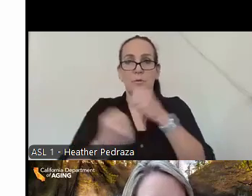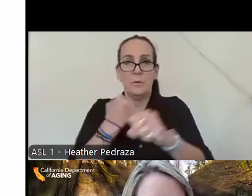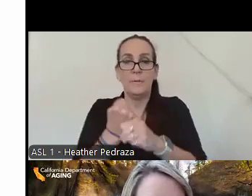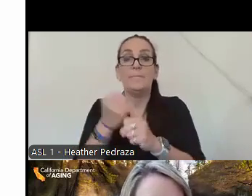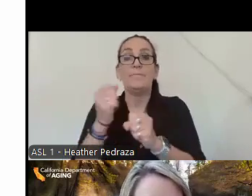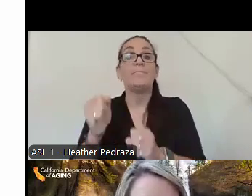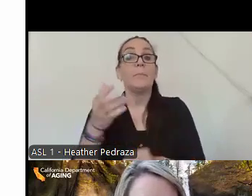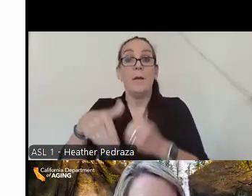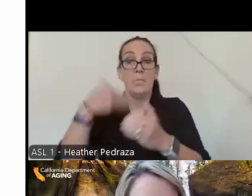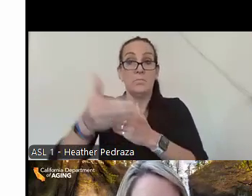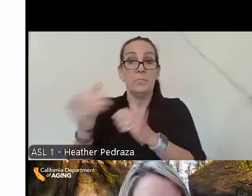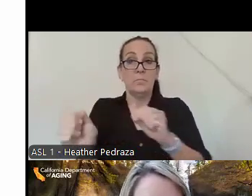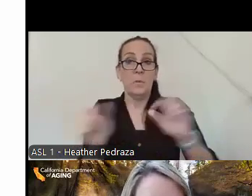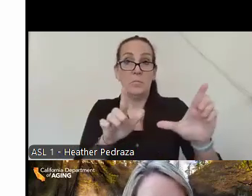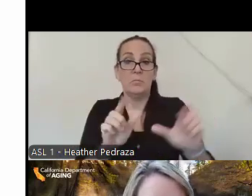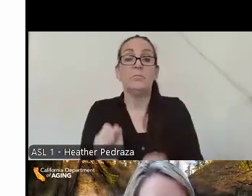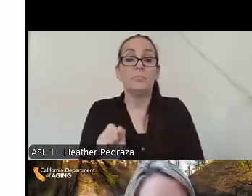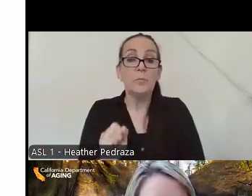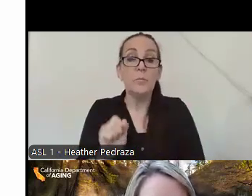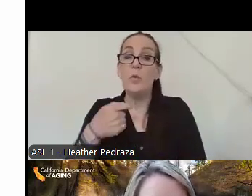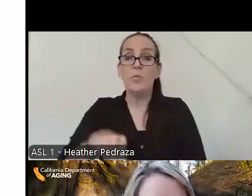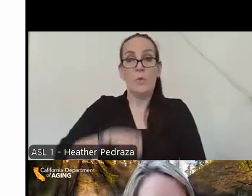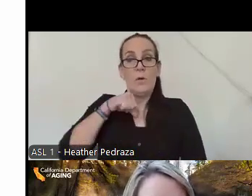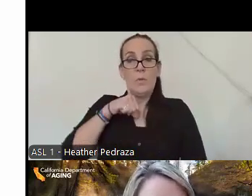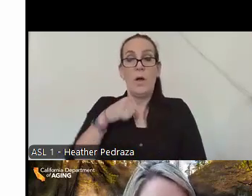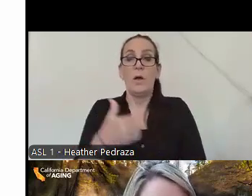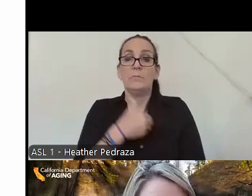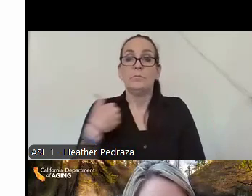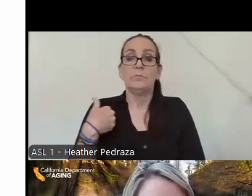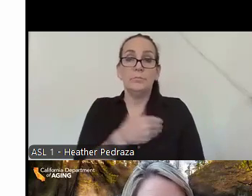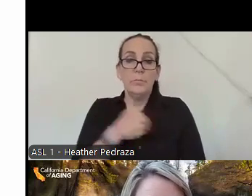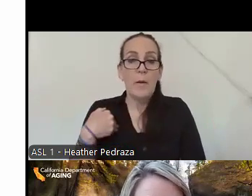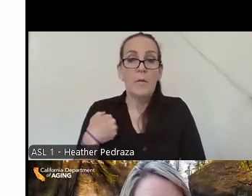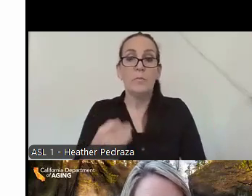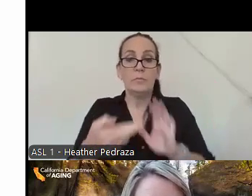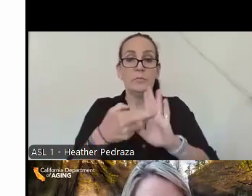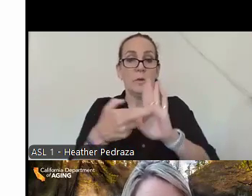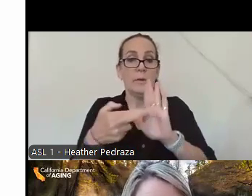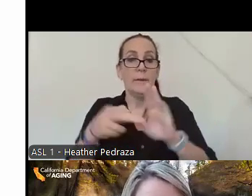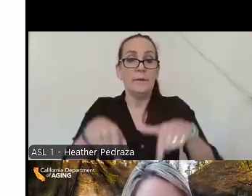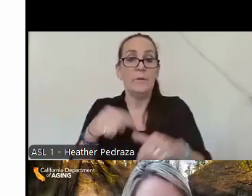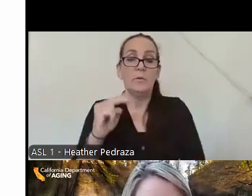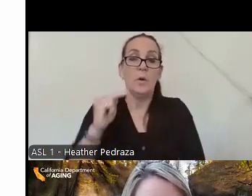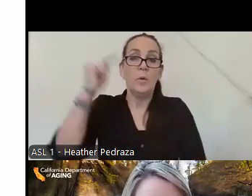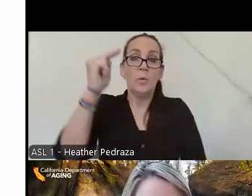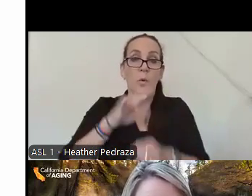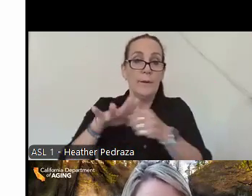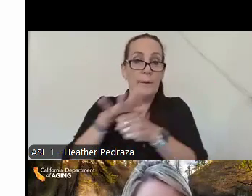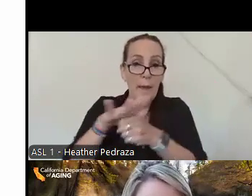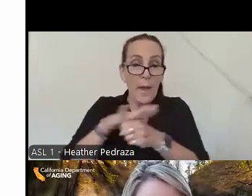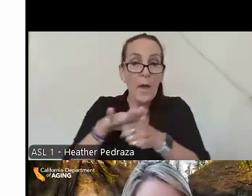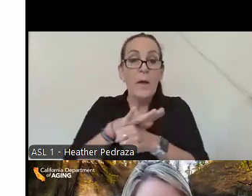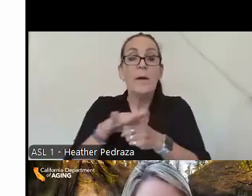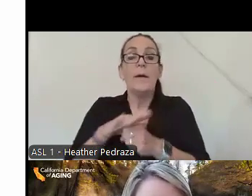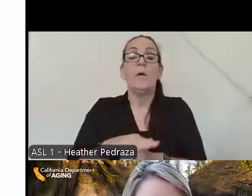So we're really proud that we have members representing the northern region of the state, the Bay Area, the northern